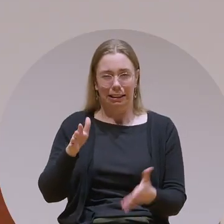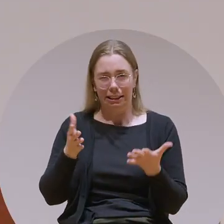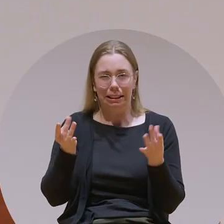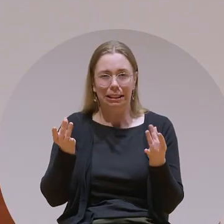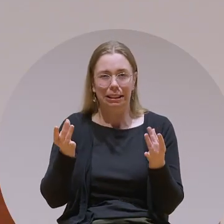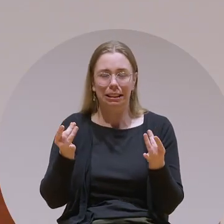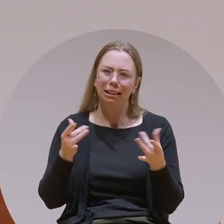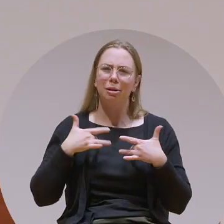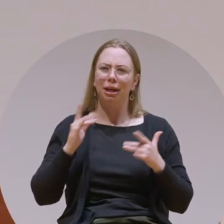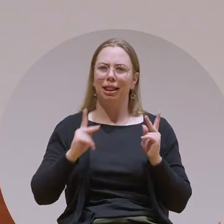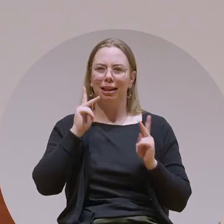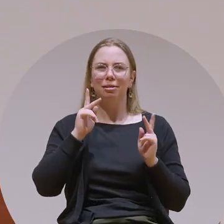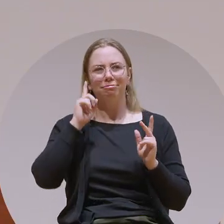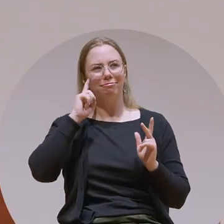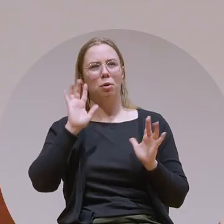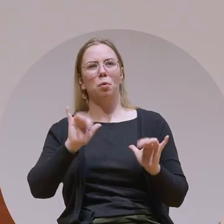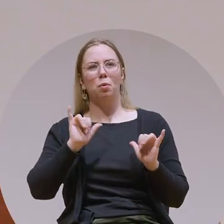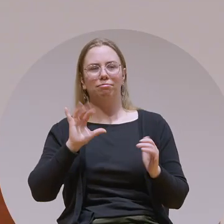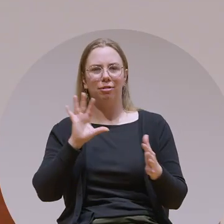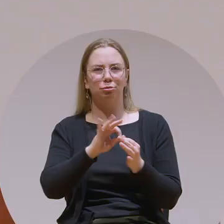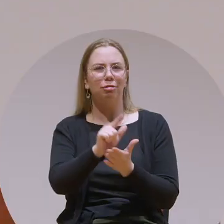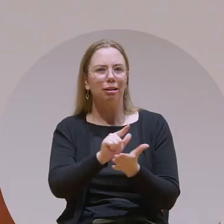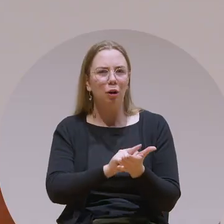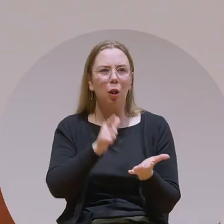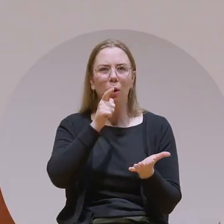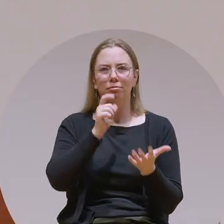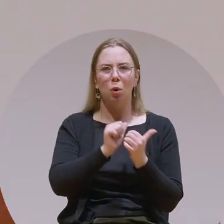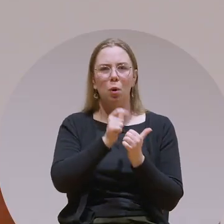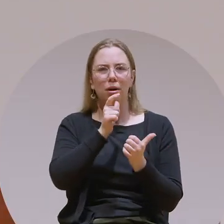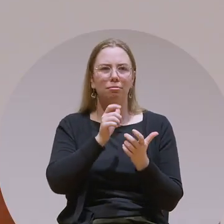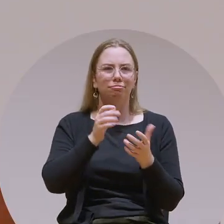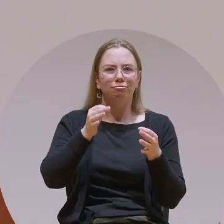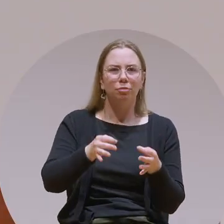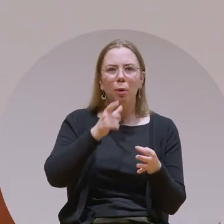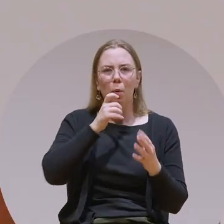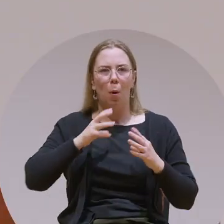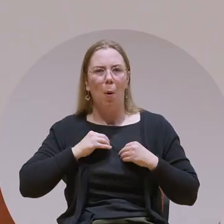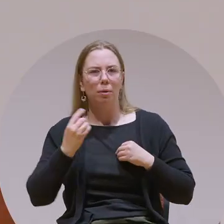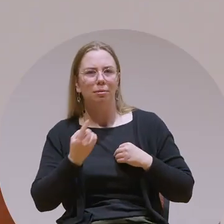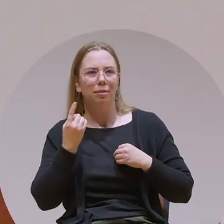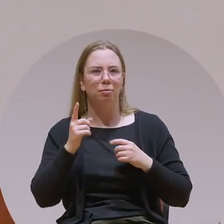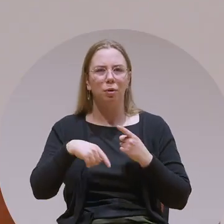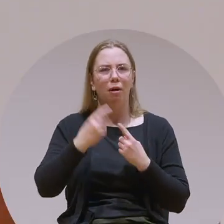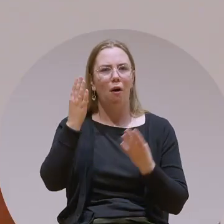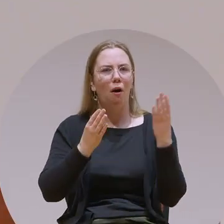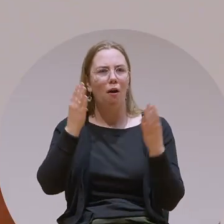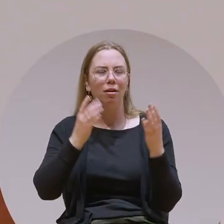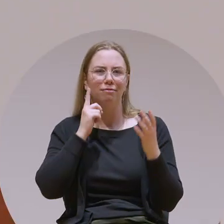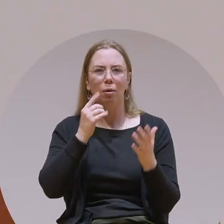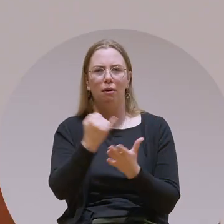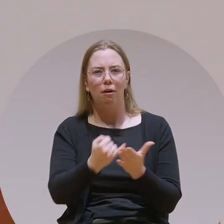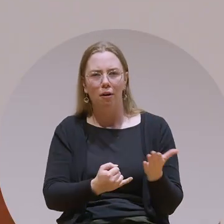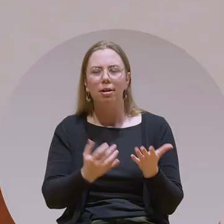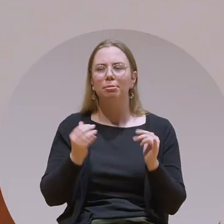people referred to the counsel's office in the auction house. And people really thought it was just about documenting the chain